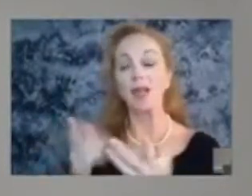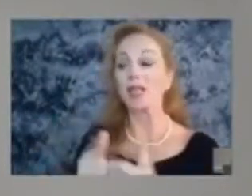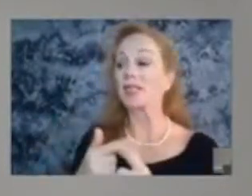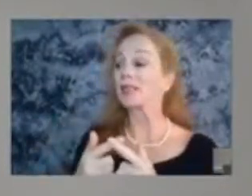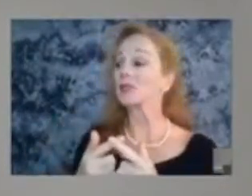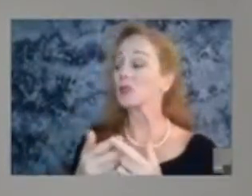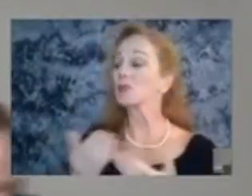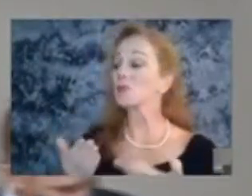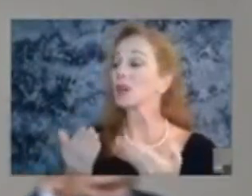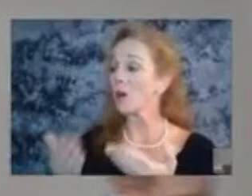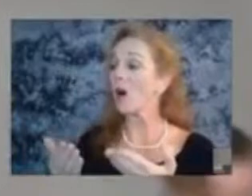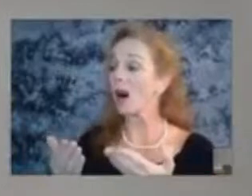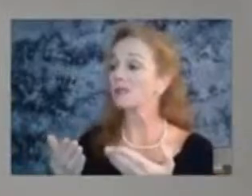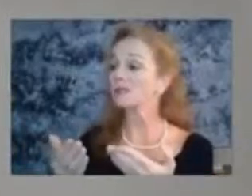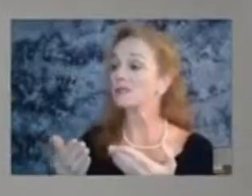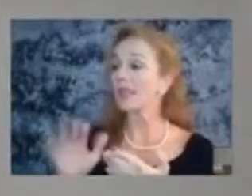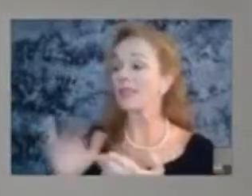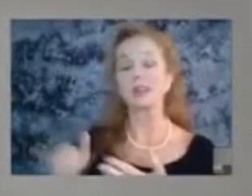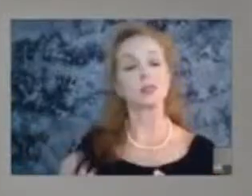rotation. Yes, ma'am. Okay, thank you.